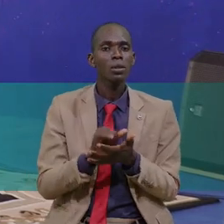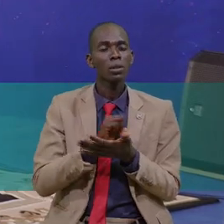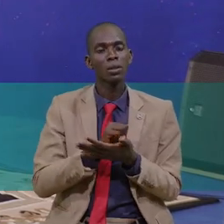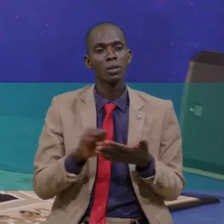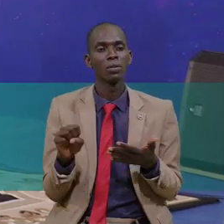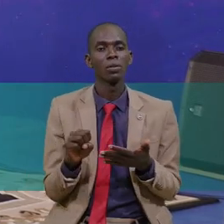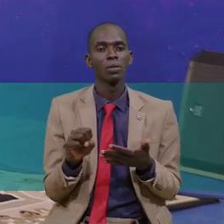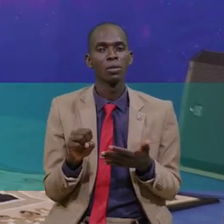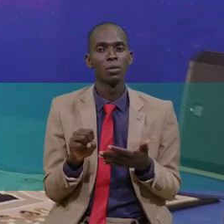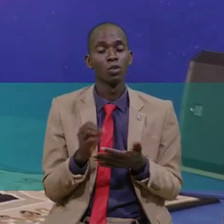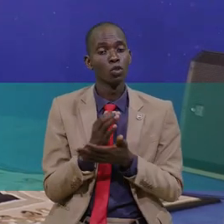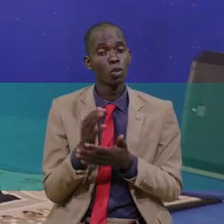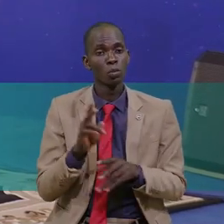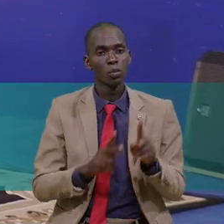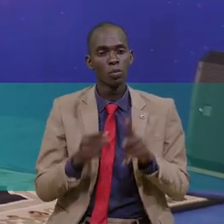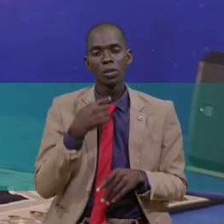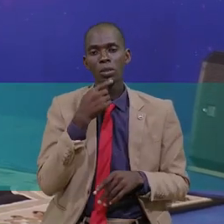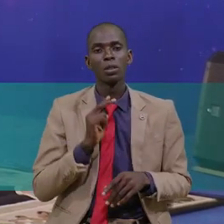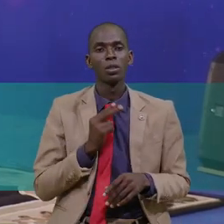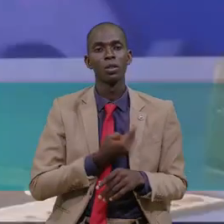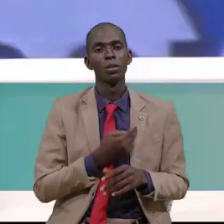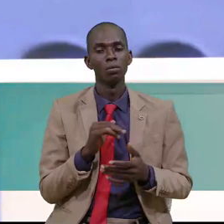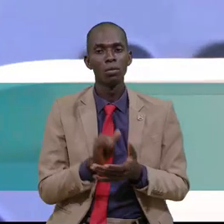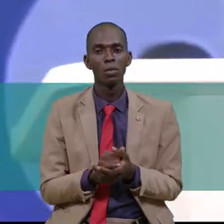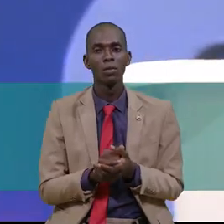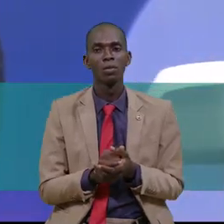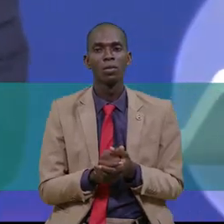both he that sanctifieth, some people tell us to sanctify it,